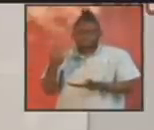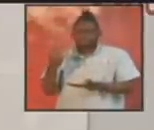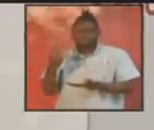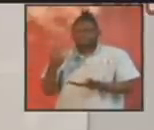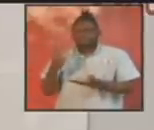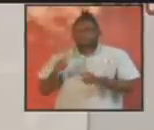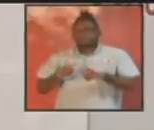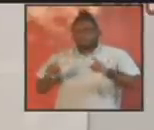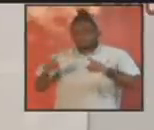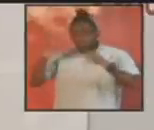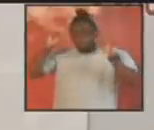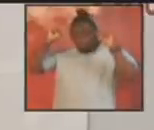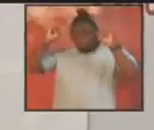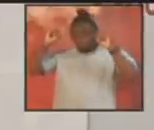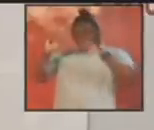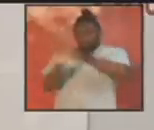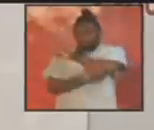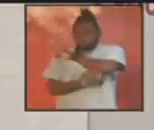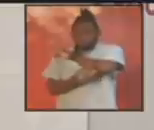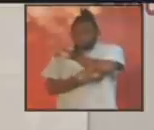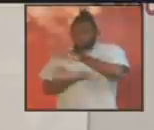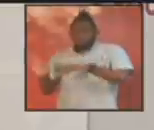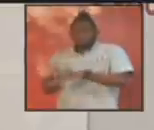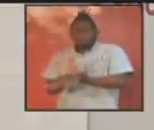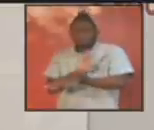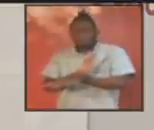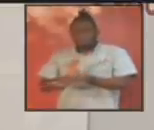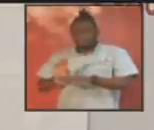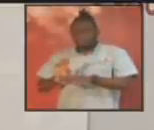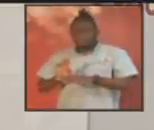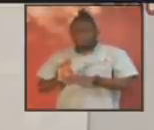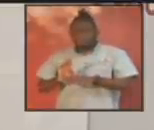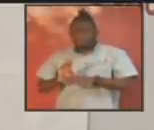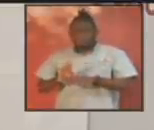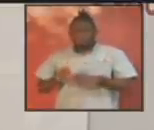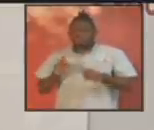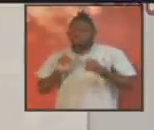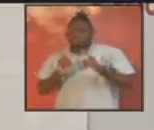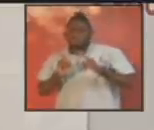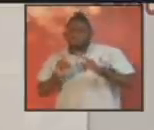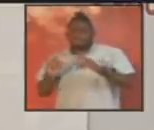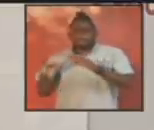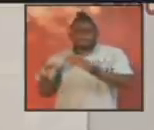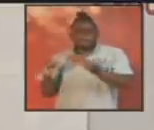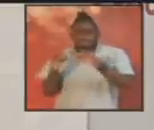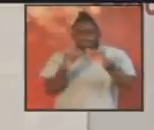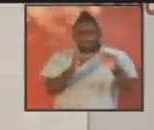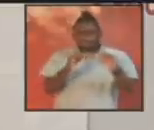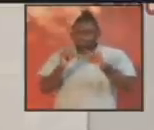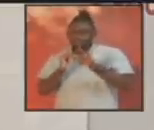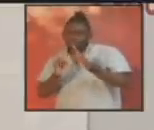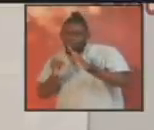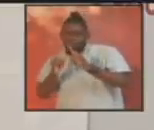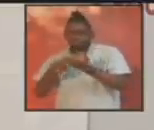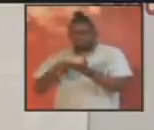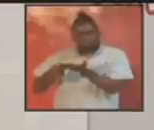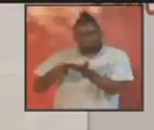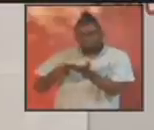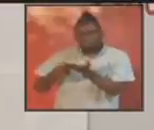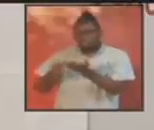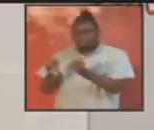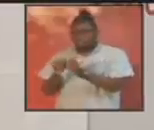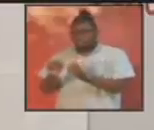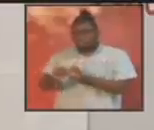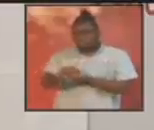the government of Trinidad and Tobago and foreign governments with respect to